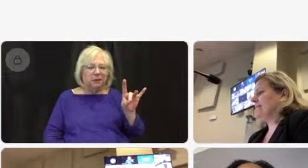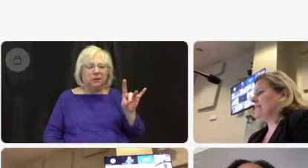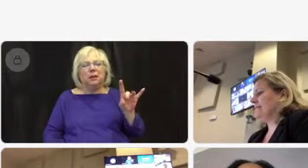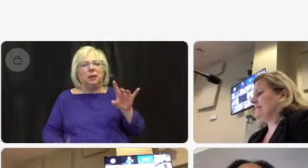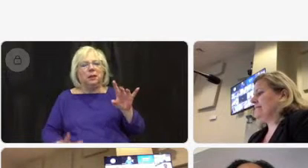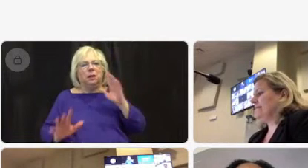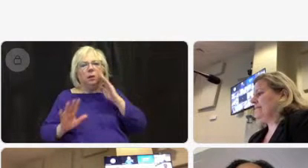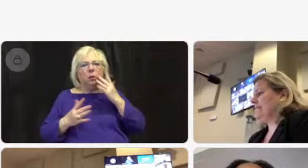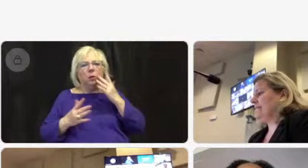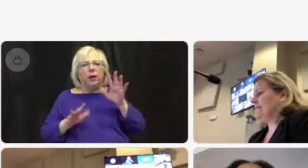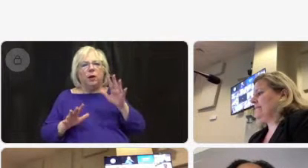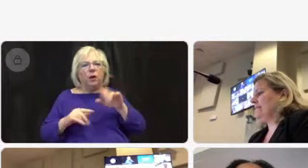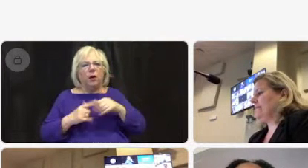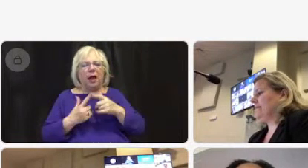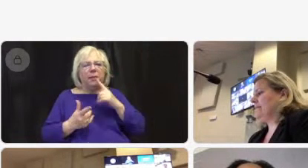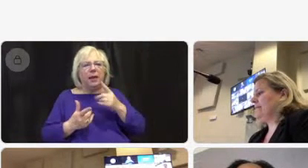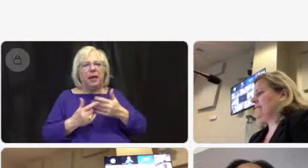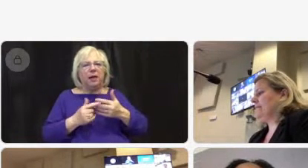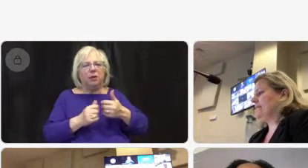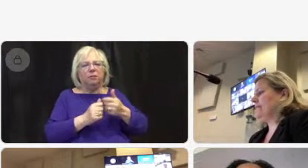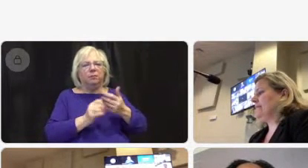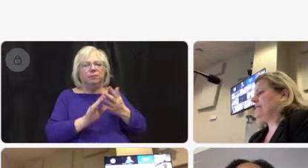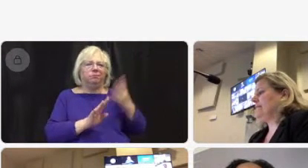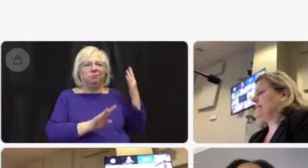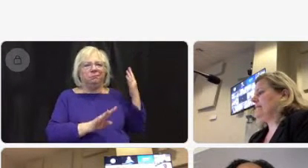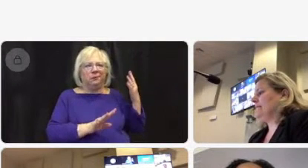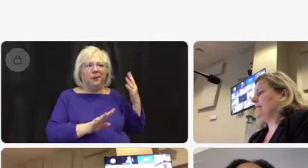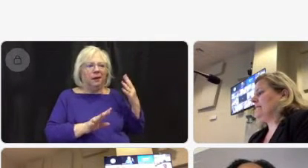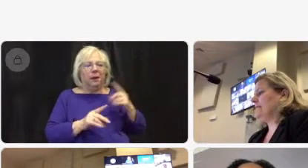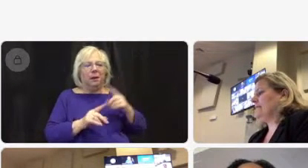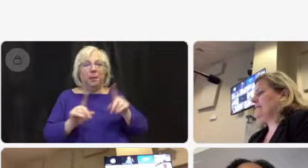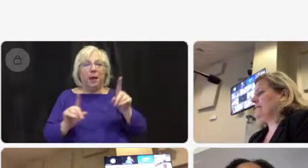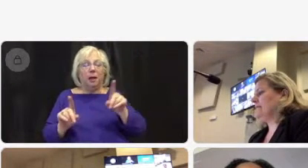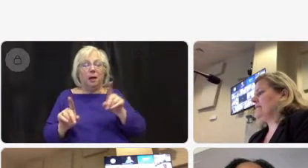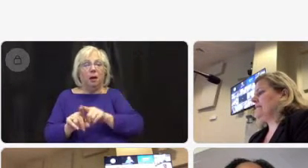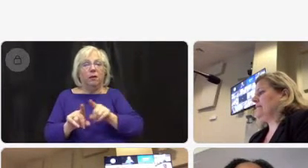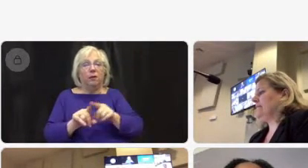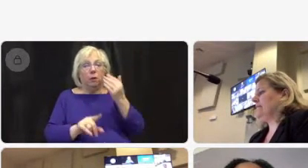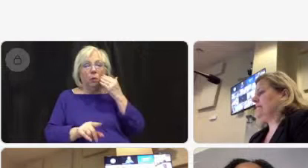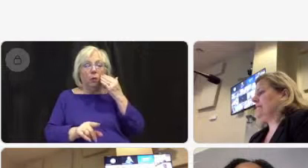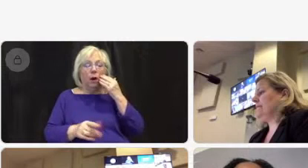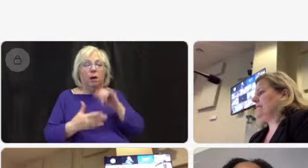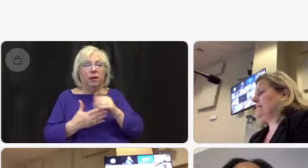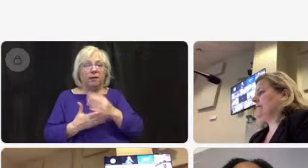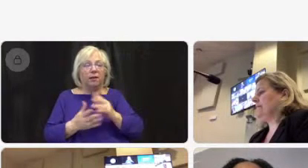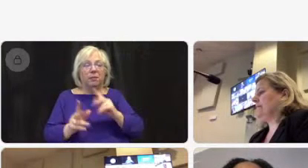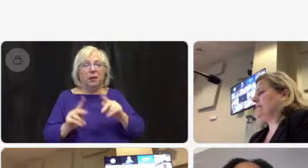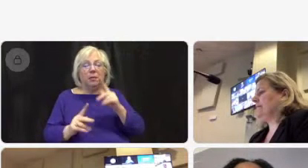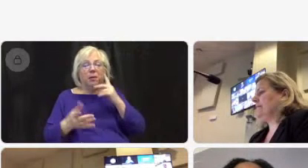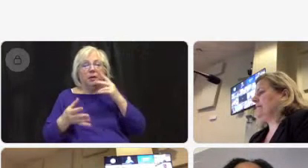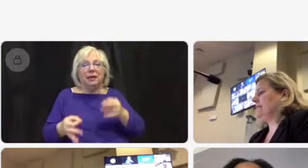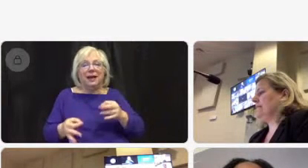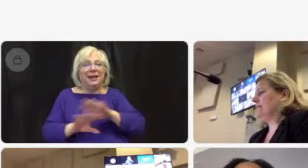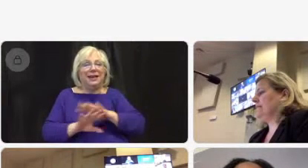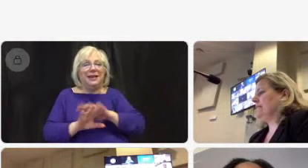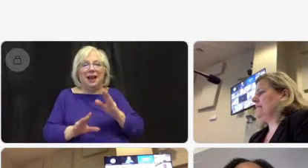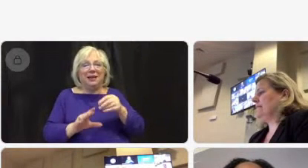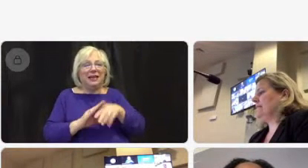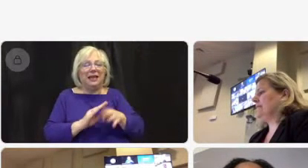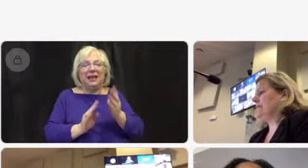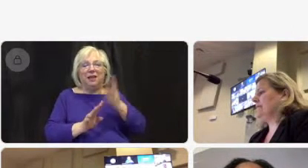We don't know how many is in the queue, but we also are aware there are some people who are choosing not to get in the queue, and